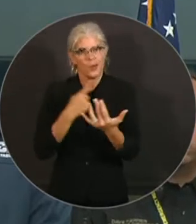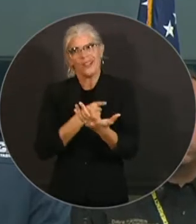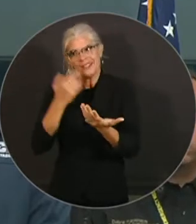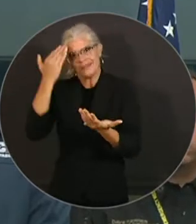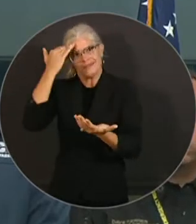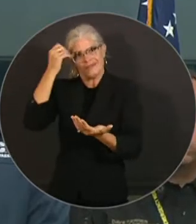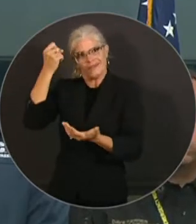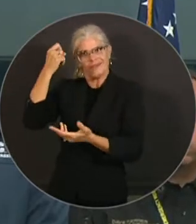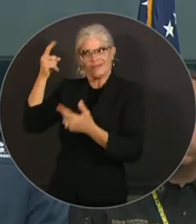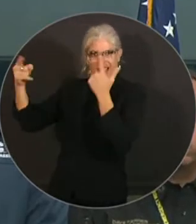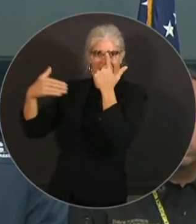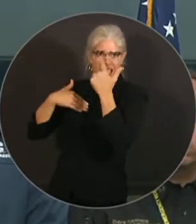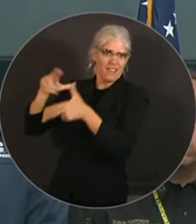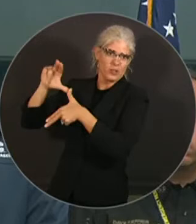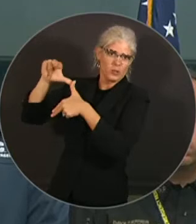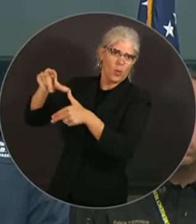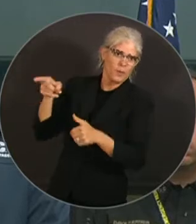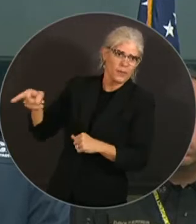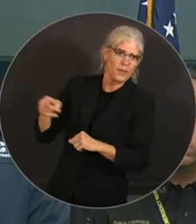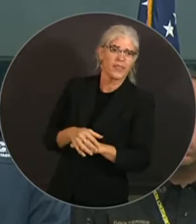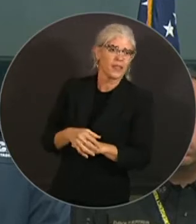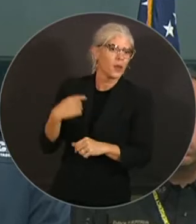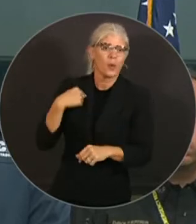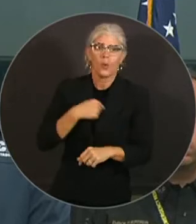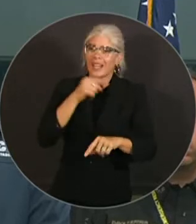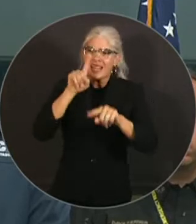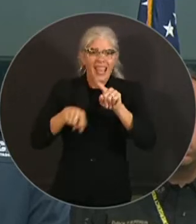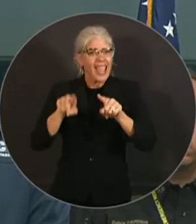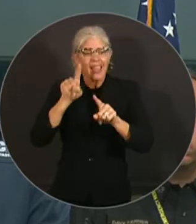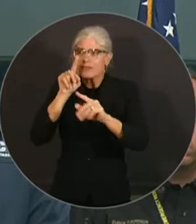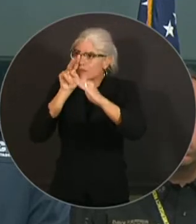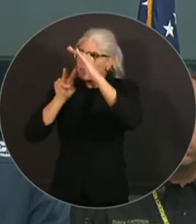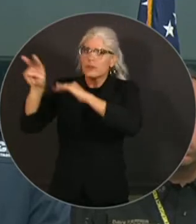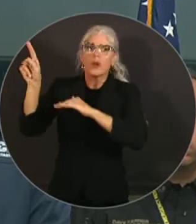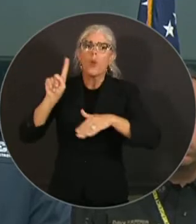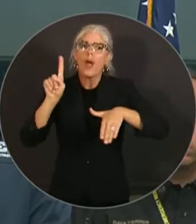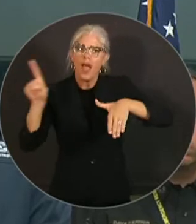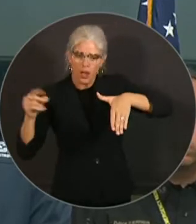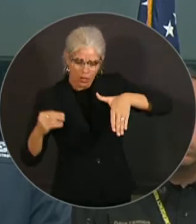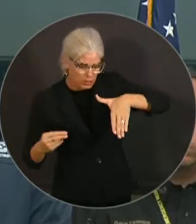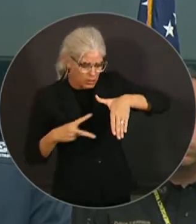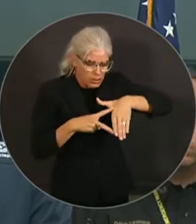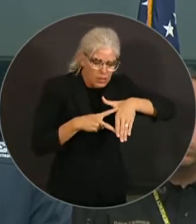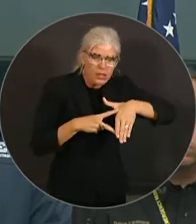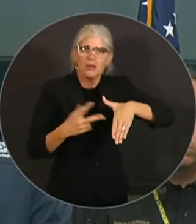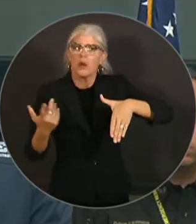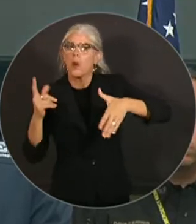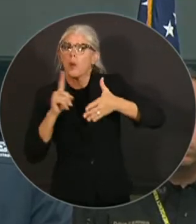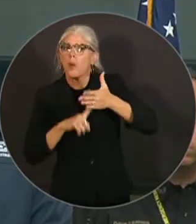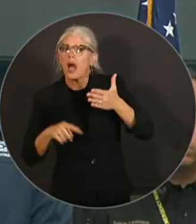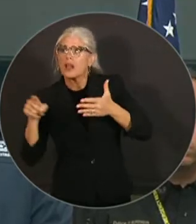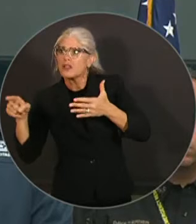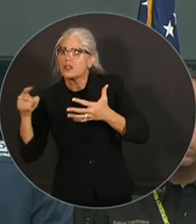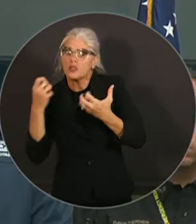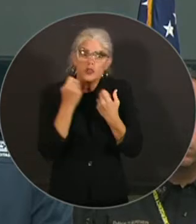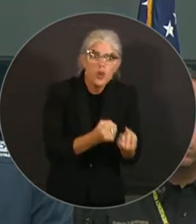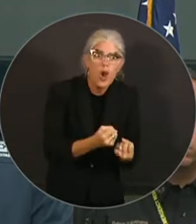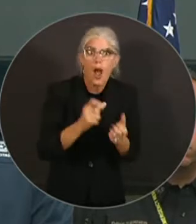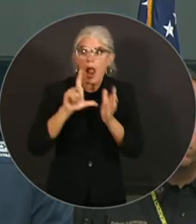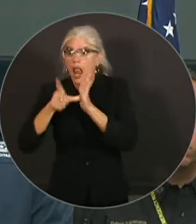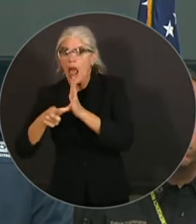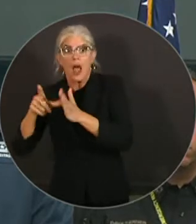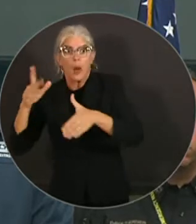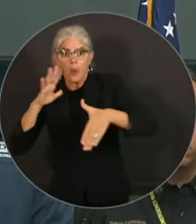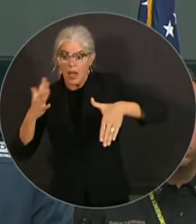can't affect the track. We can't control how strong or how weak it gets. The only thing that you can affect is what you do